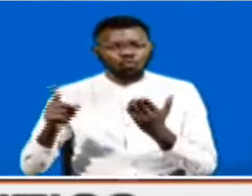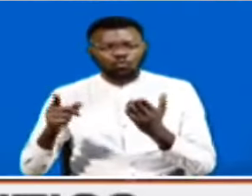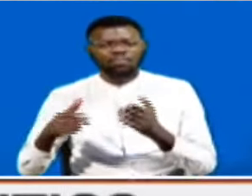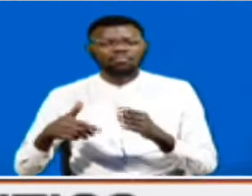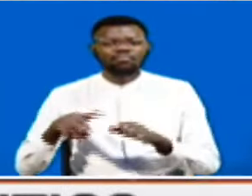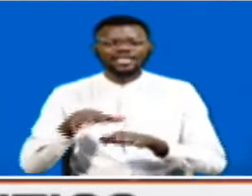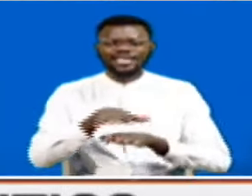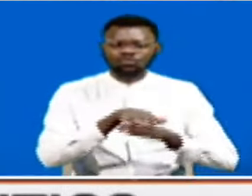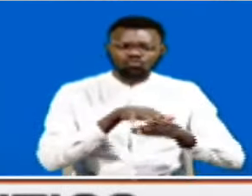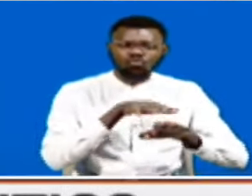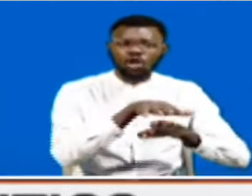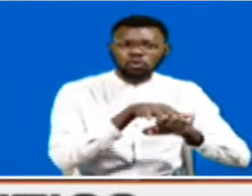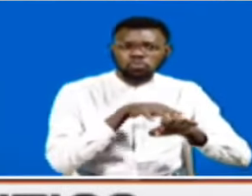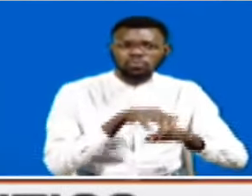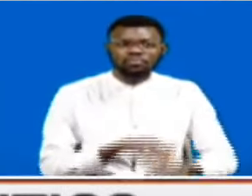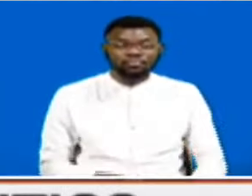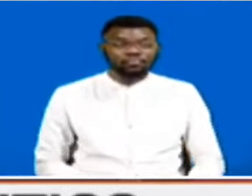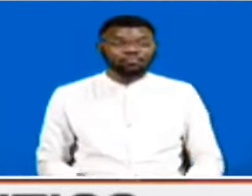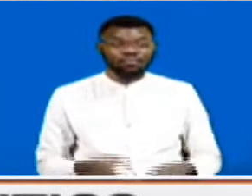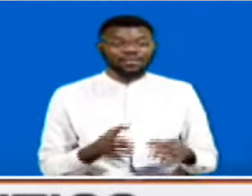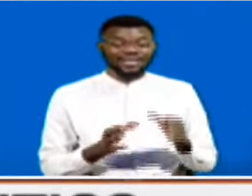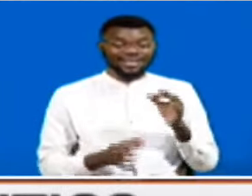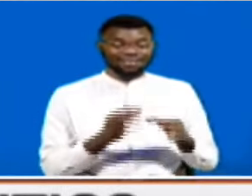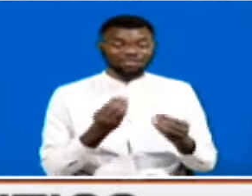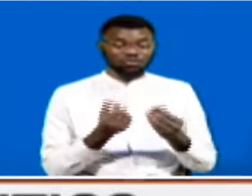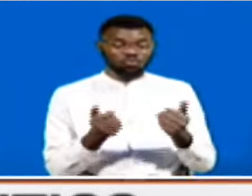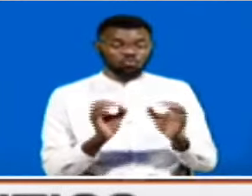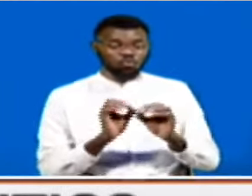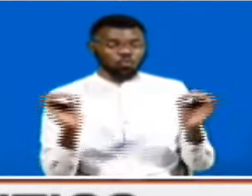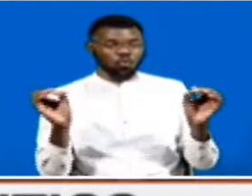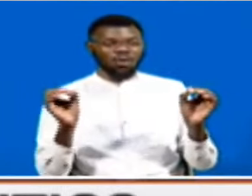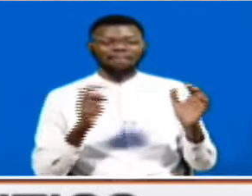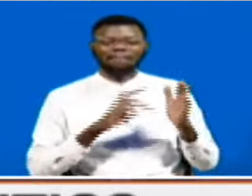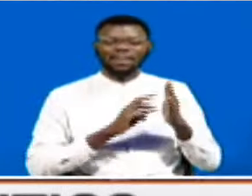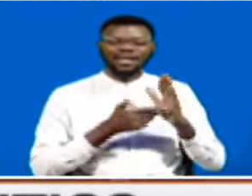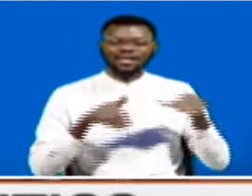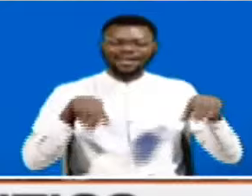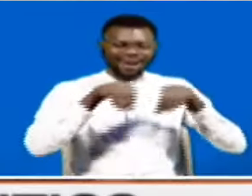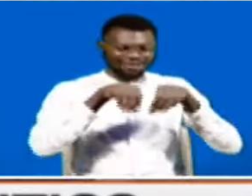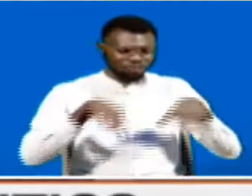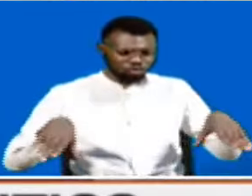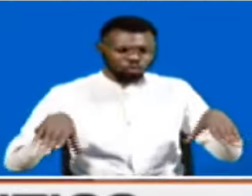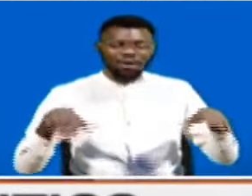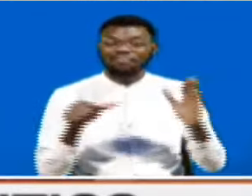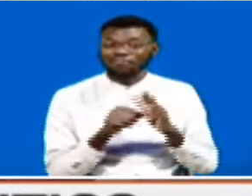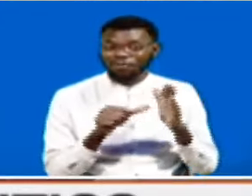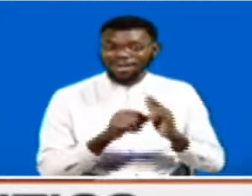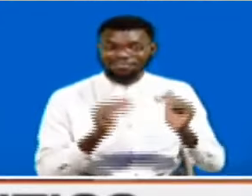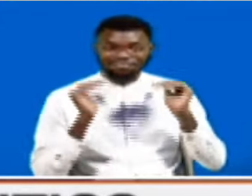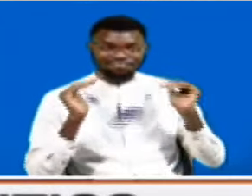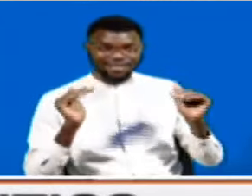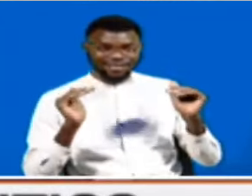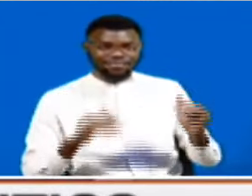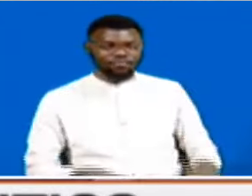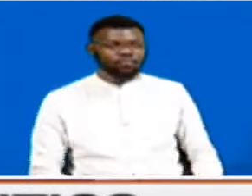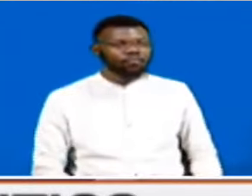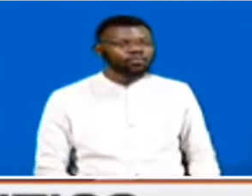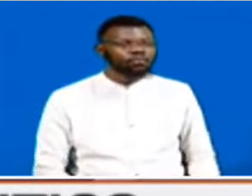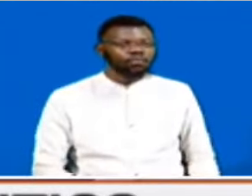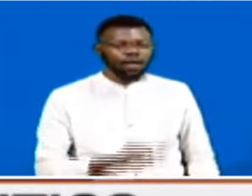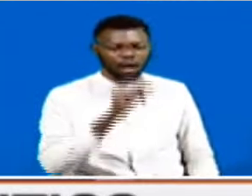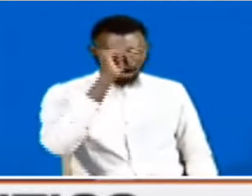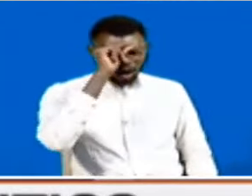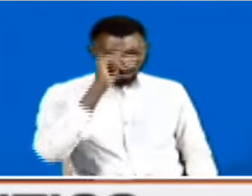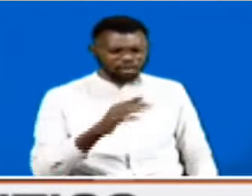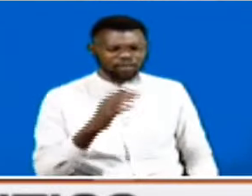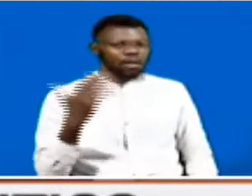So those, if they are not looked at, mm-hmm. it will really affect the devolution. The advantage that pioneer governors like you and